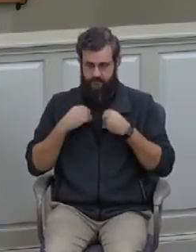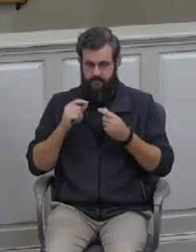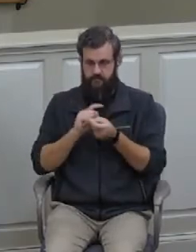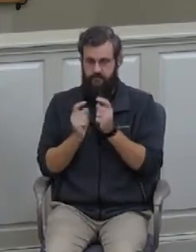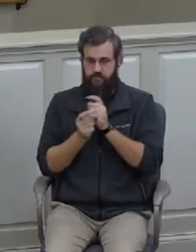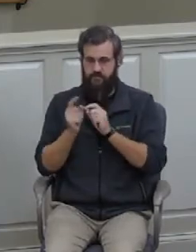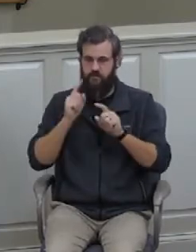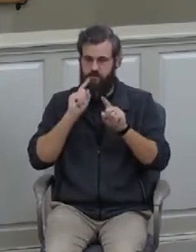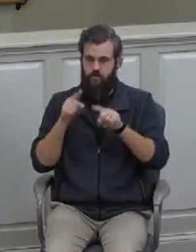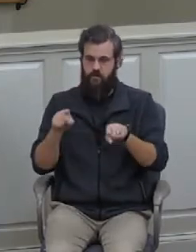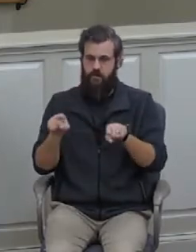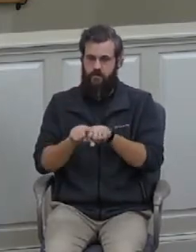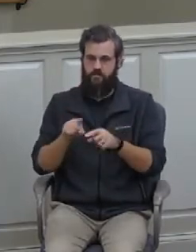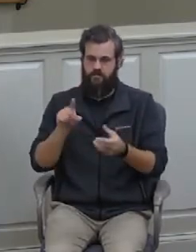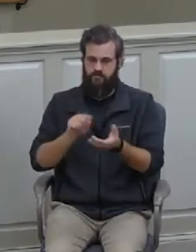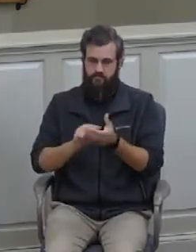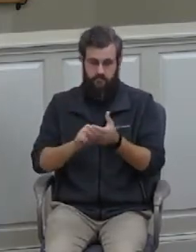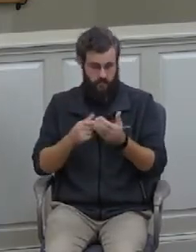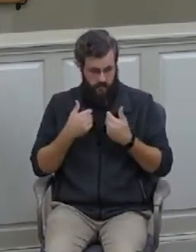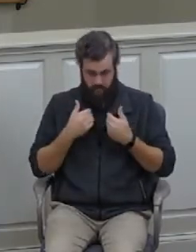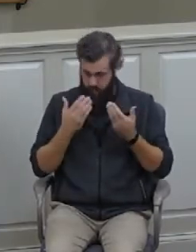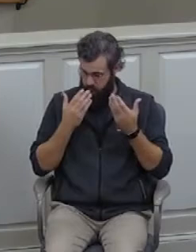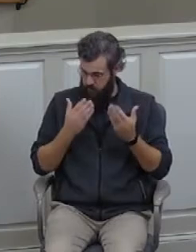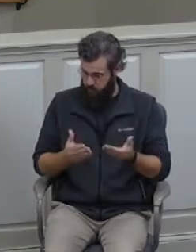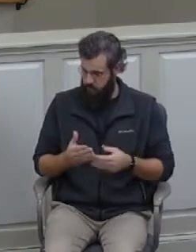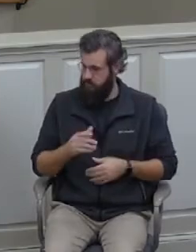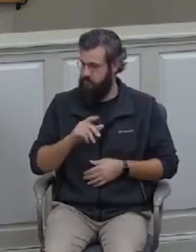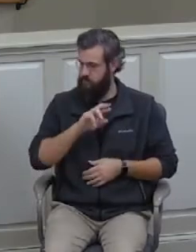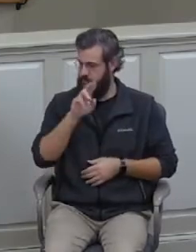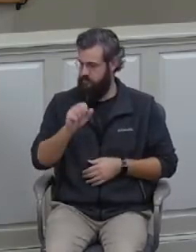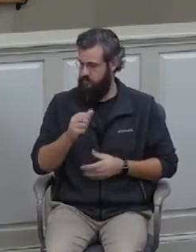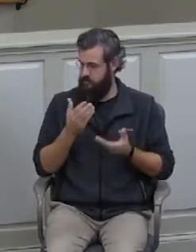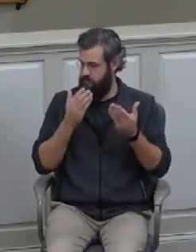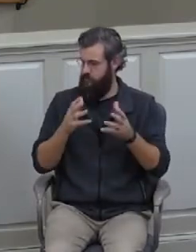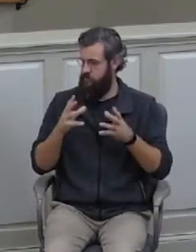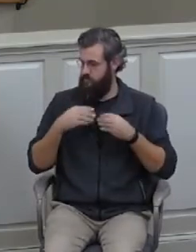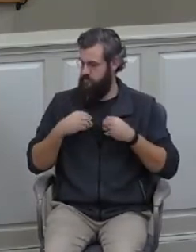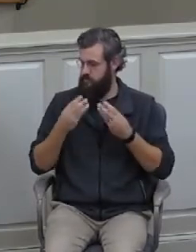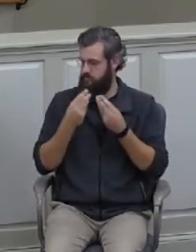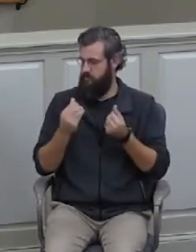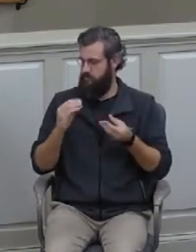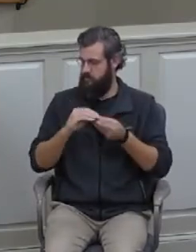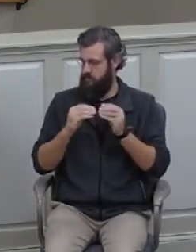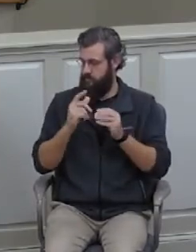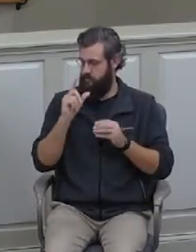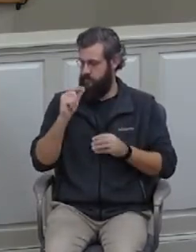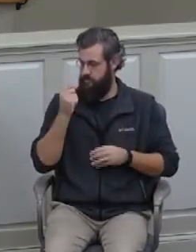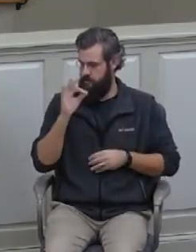presented. Do I hear a motion? I'll move to accept resolution number